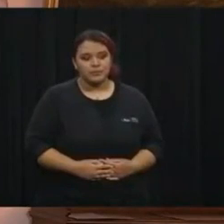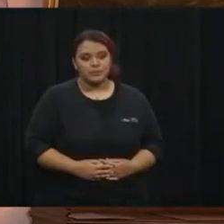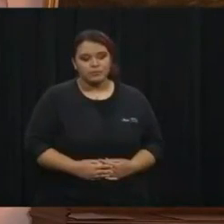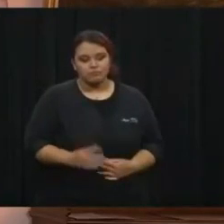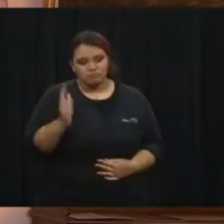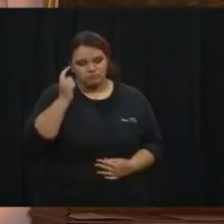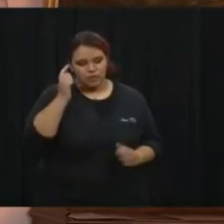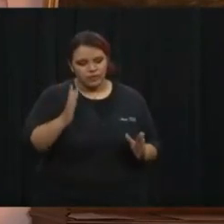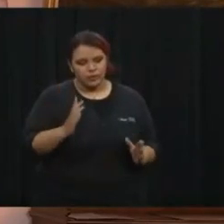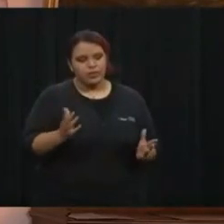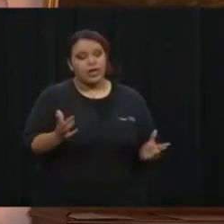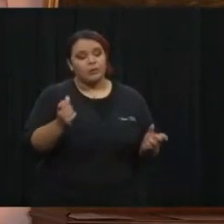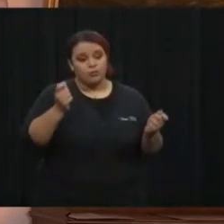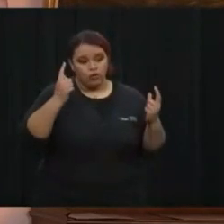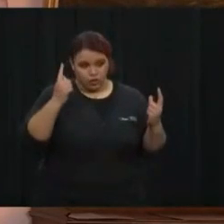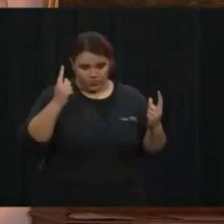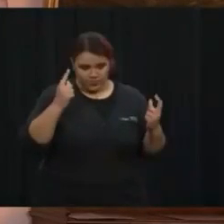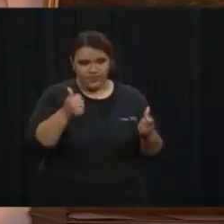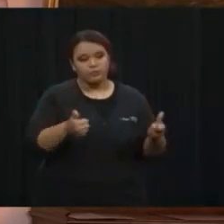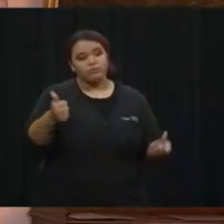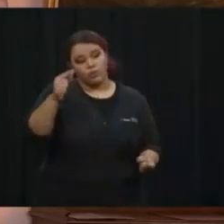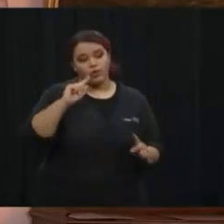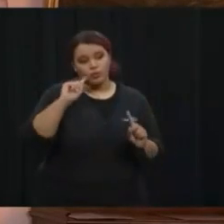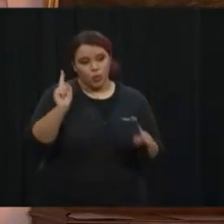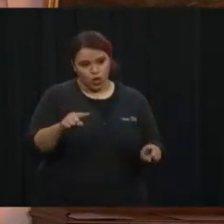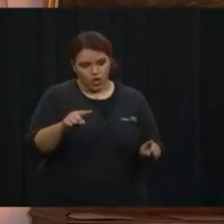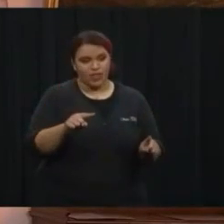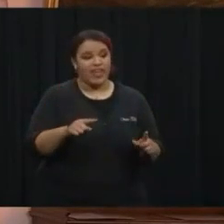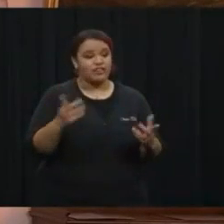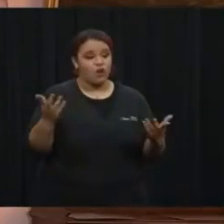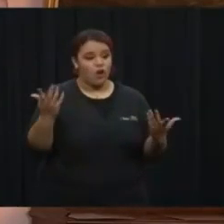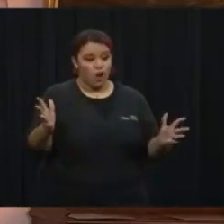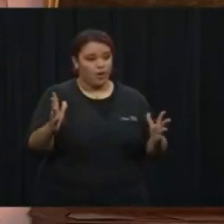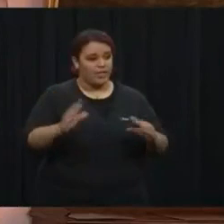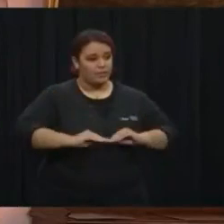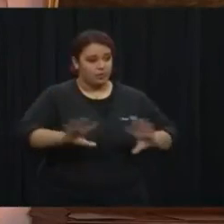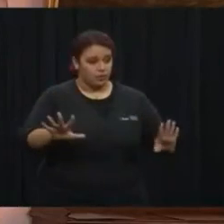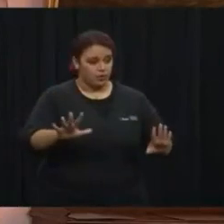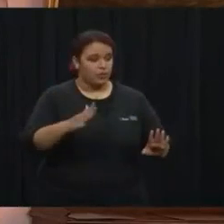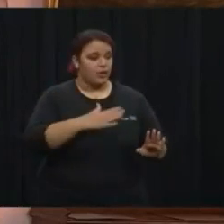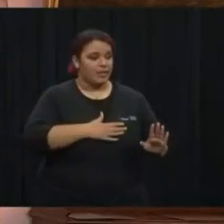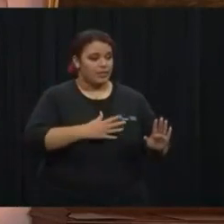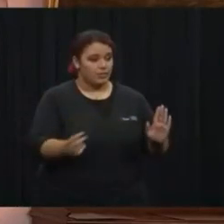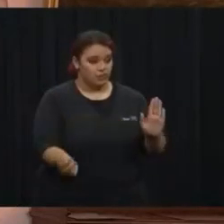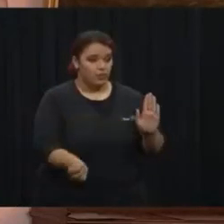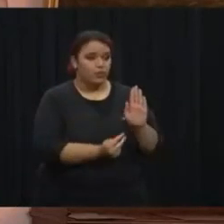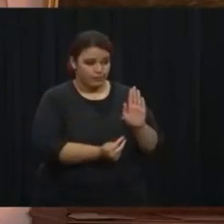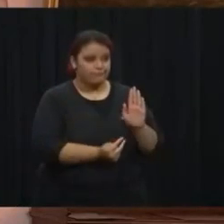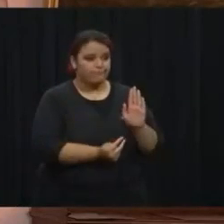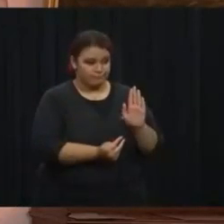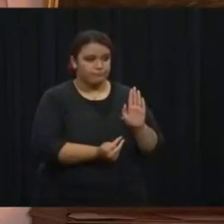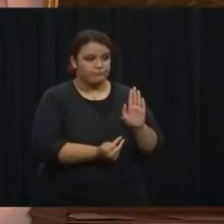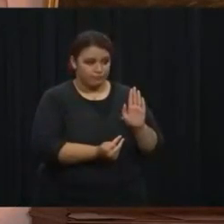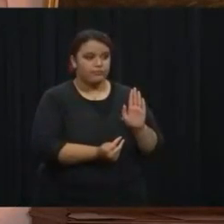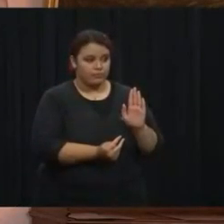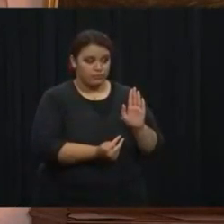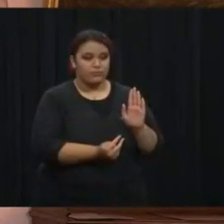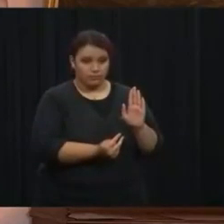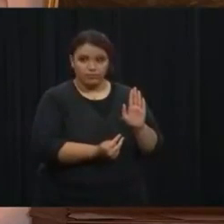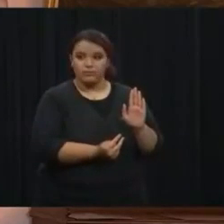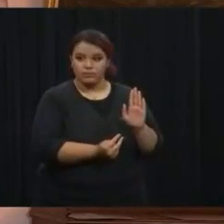Do surgical abortions fall under the category of an elective procedure that was banned earlier in the week? Could you maybe provide